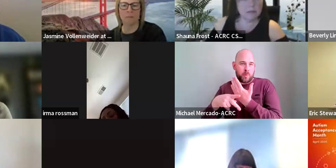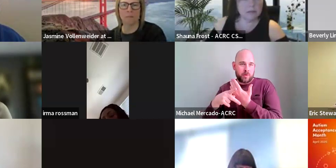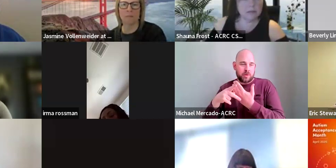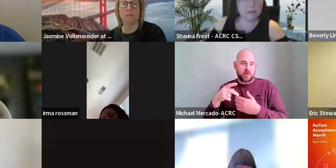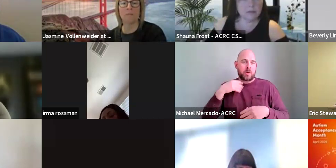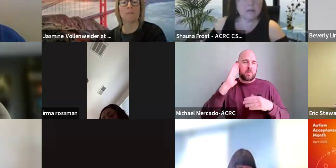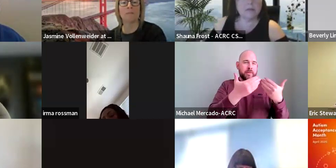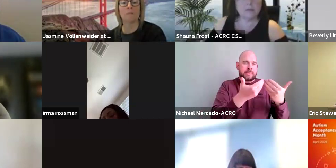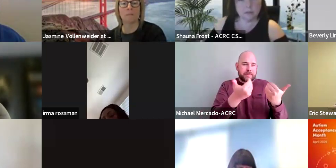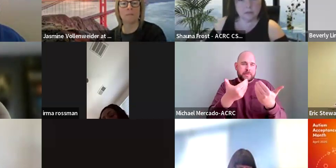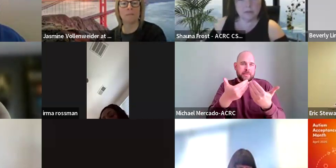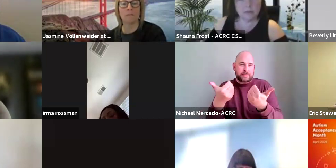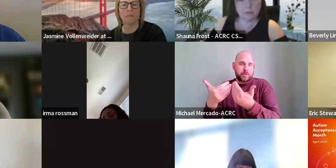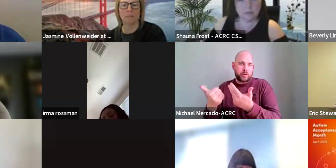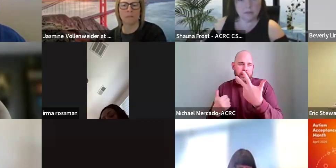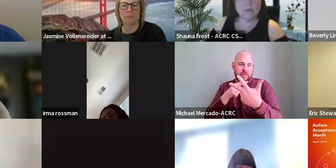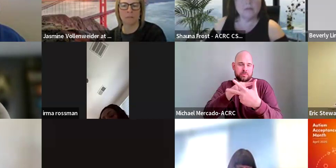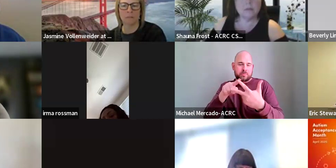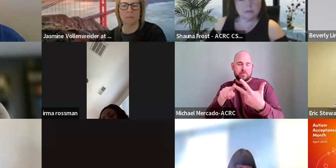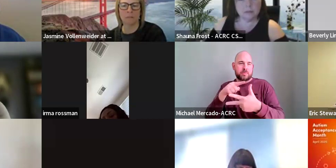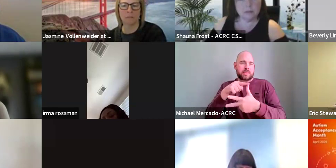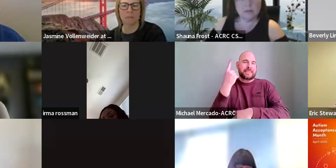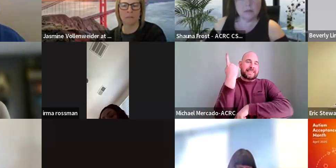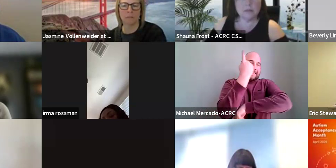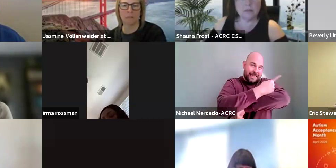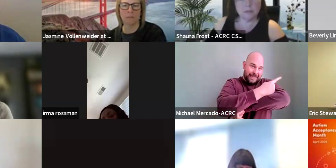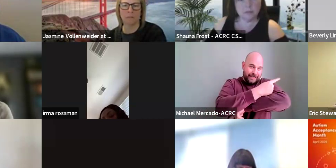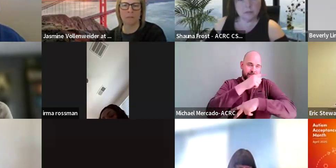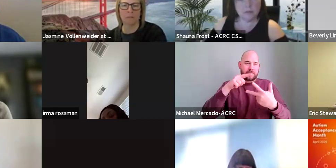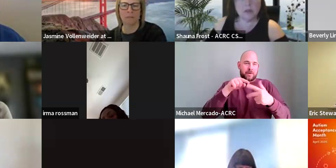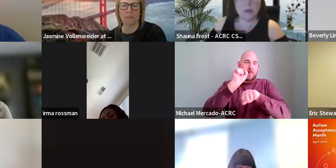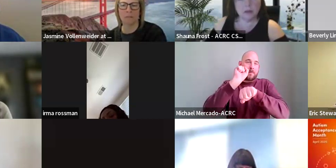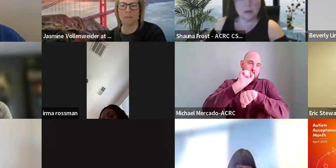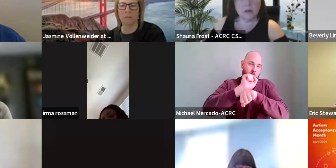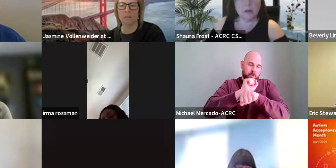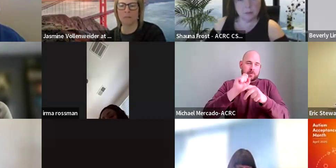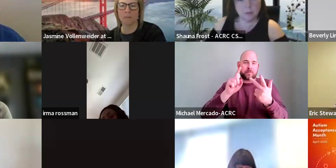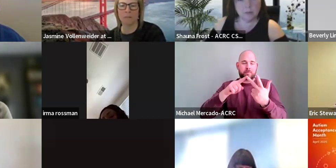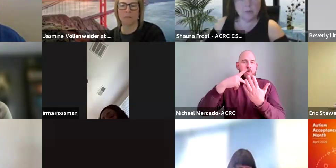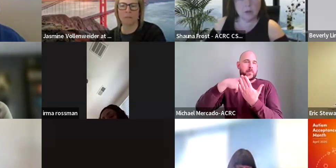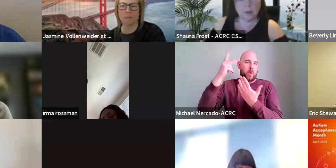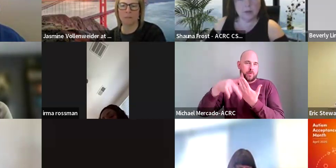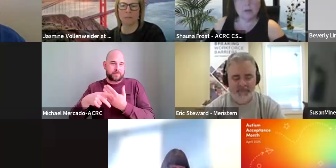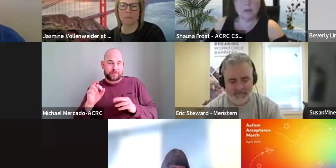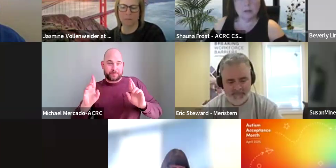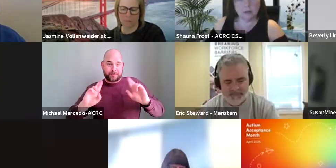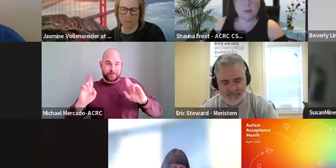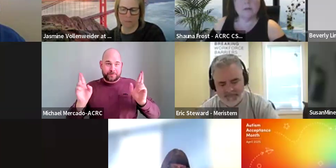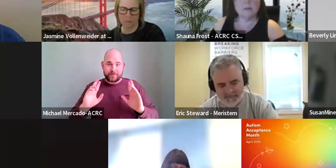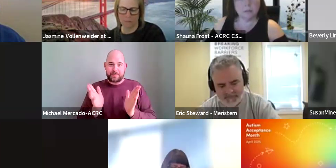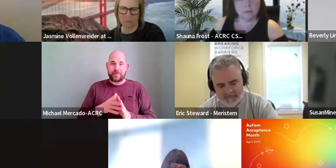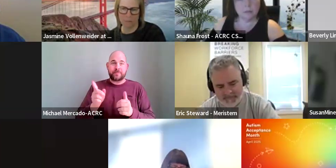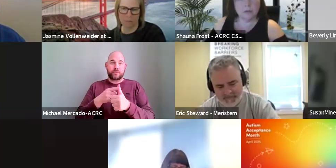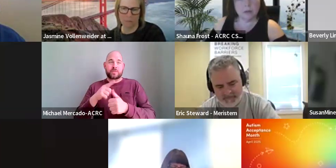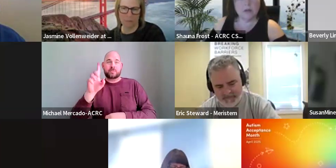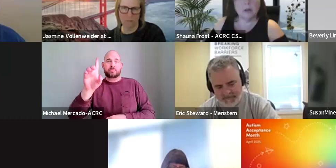day programs and employment programs. We're going to split those up into 3 different signs. We have day, employment,